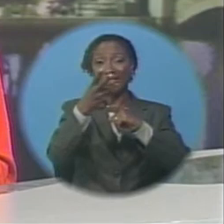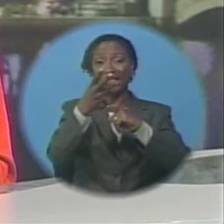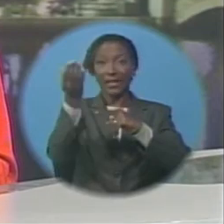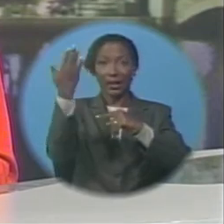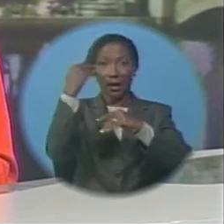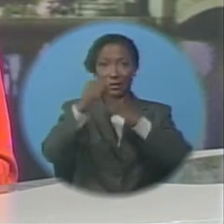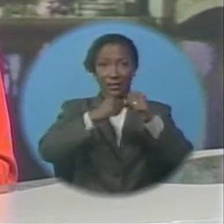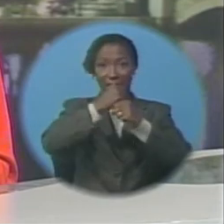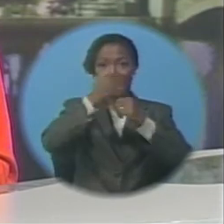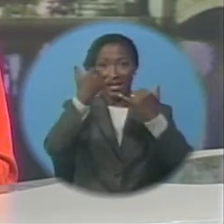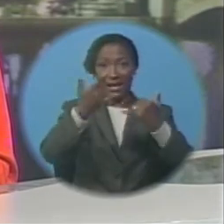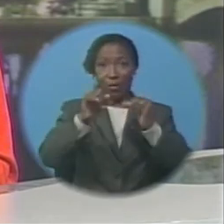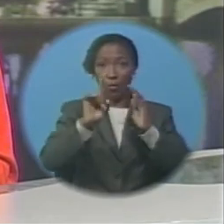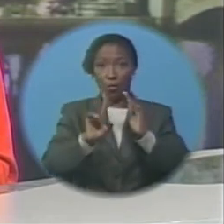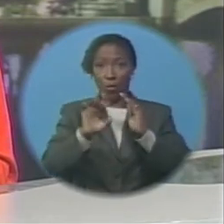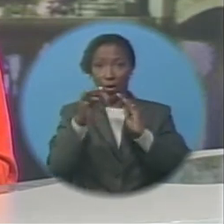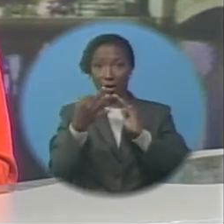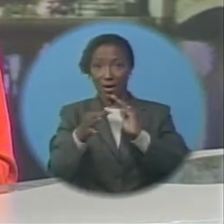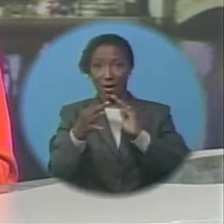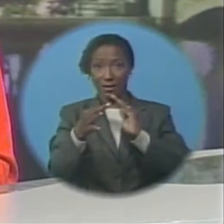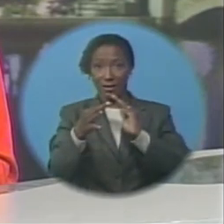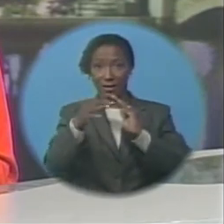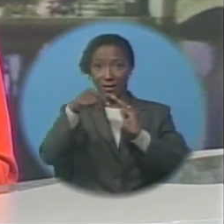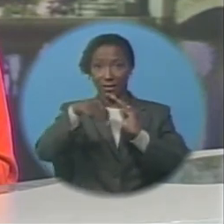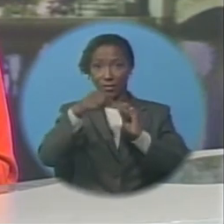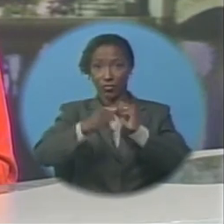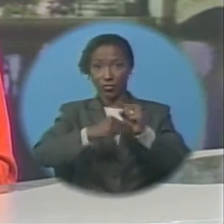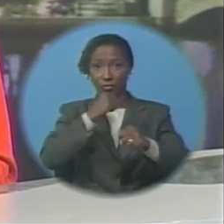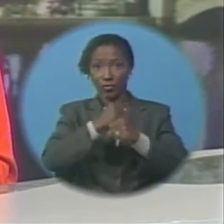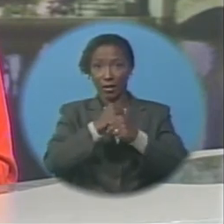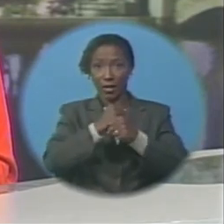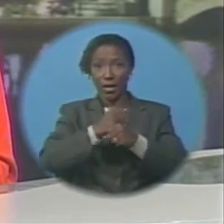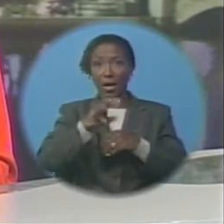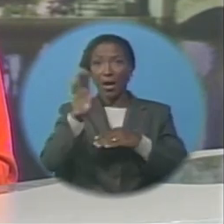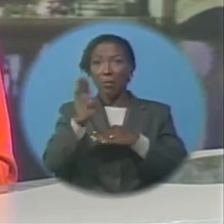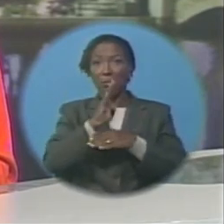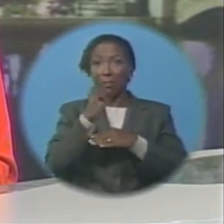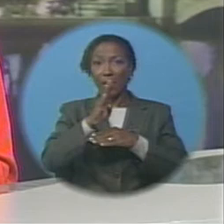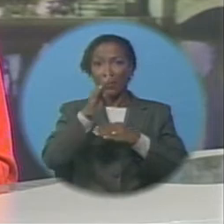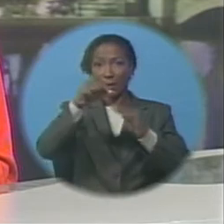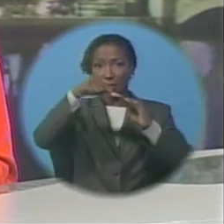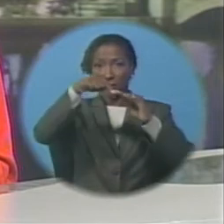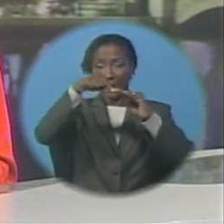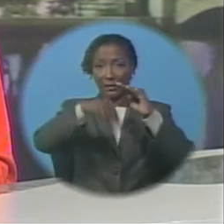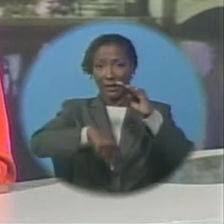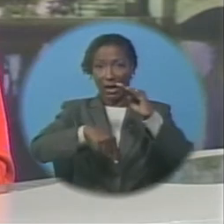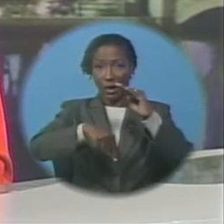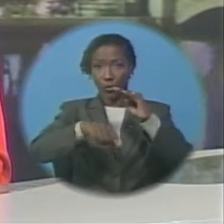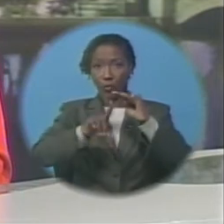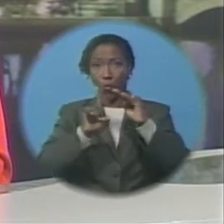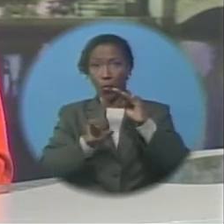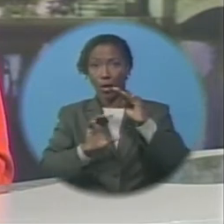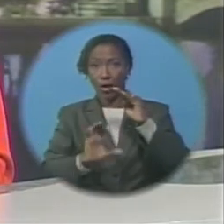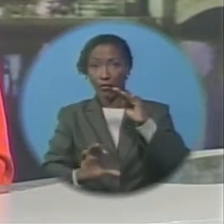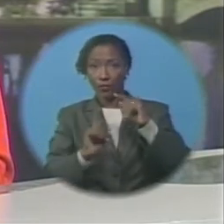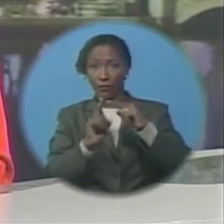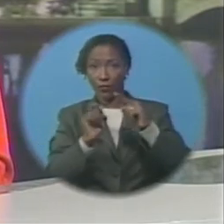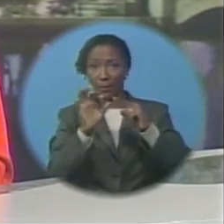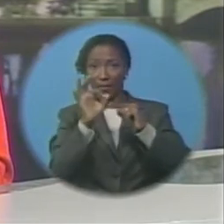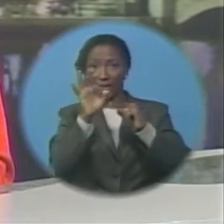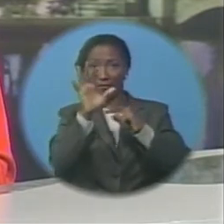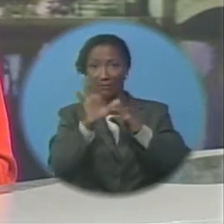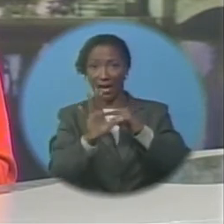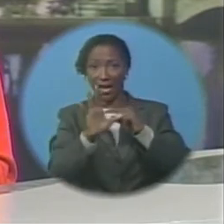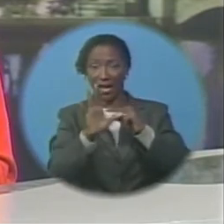year. Under the different individual subheadings, Barbados dropped to 100 from 95 in terms of starting a